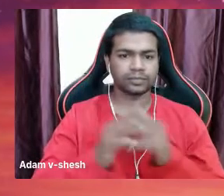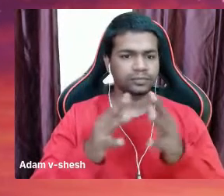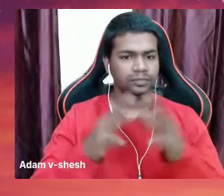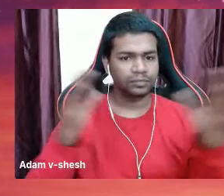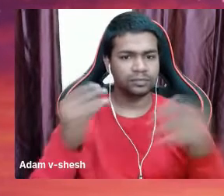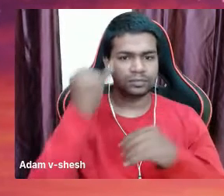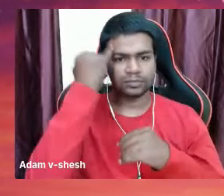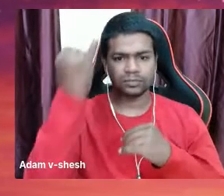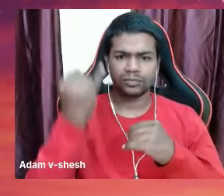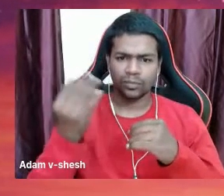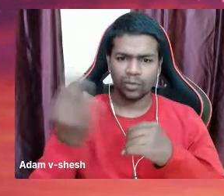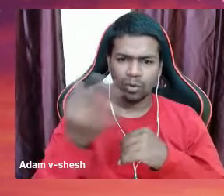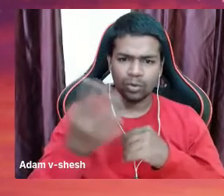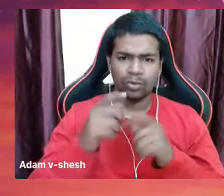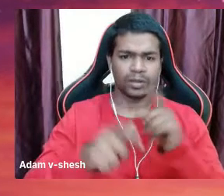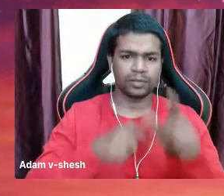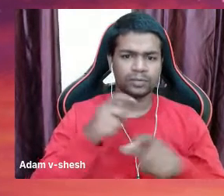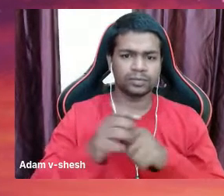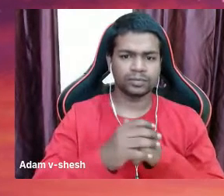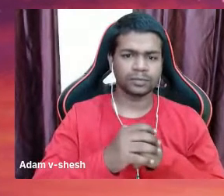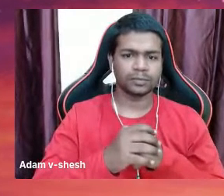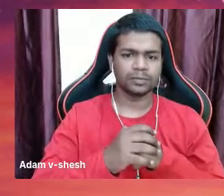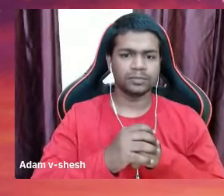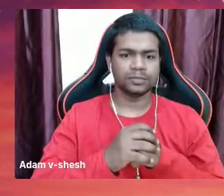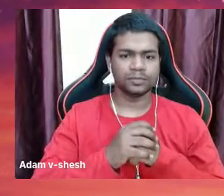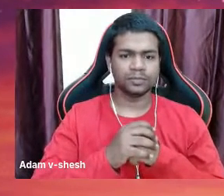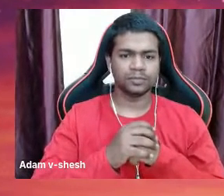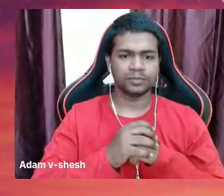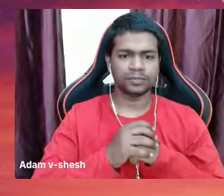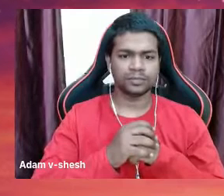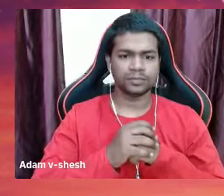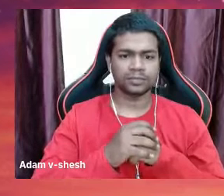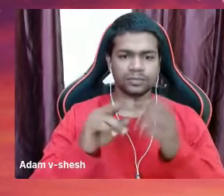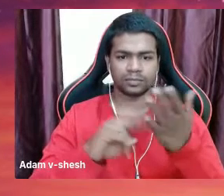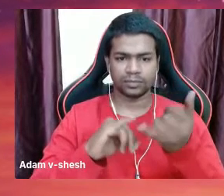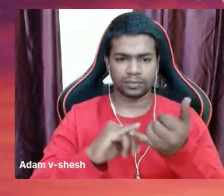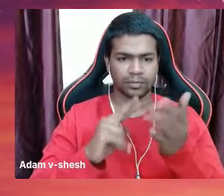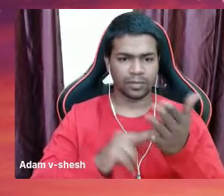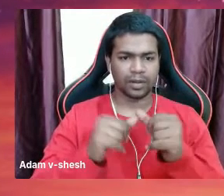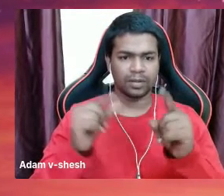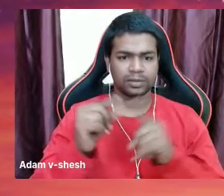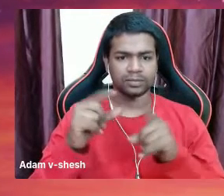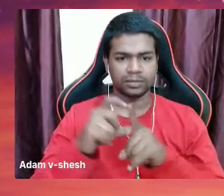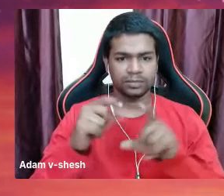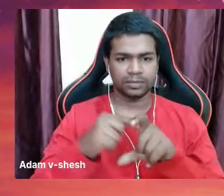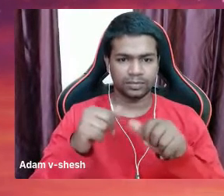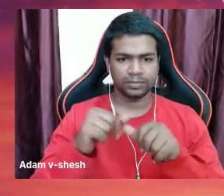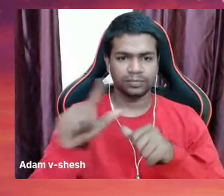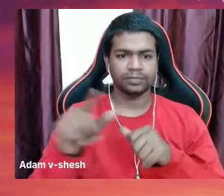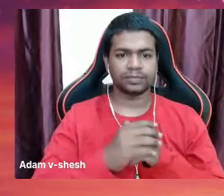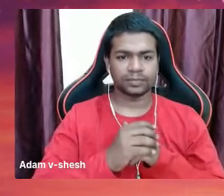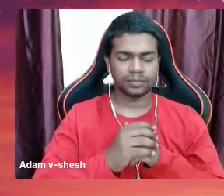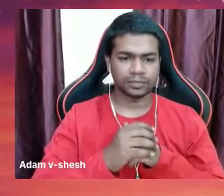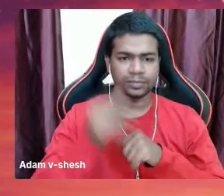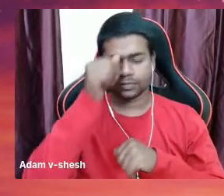innovative companies, including, for example, Kunal, the company you started, Snapdeal, grow leaps and bounds as the